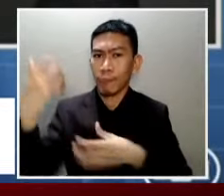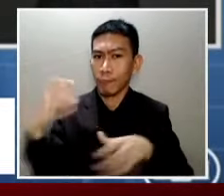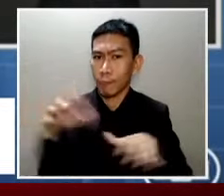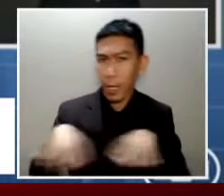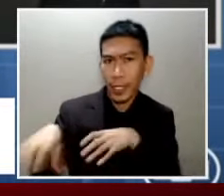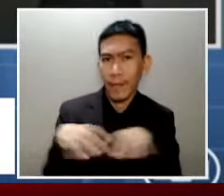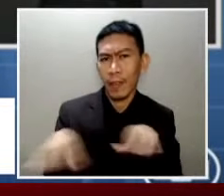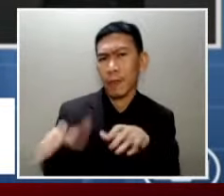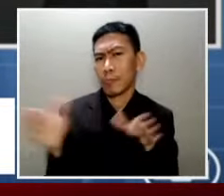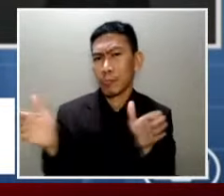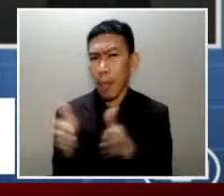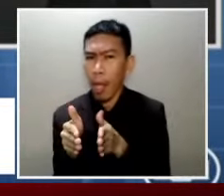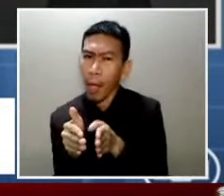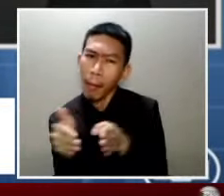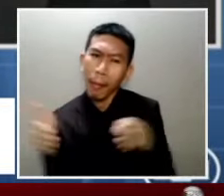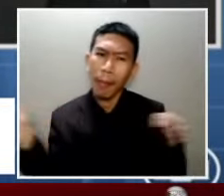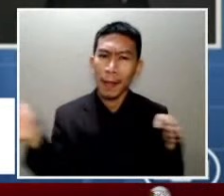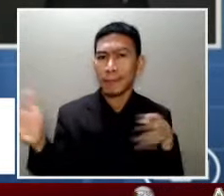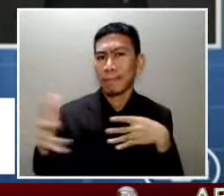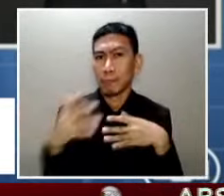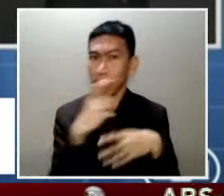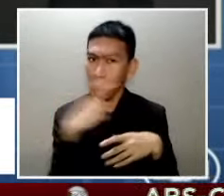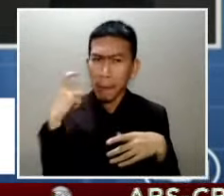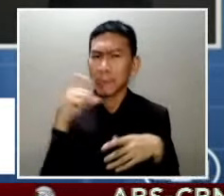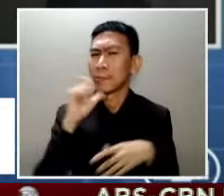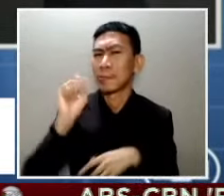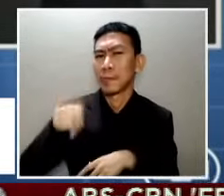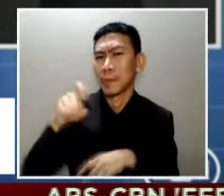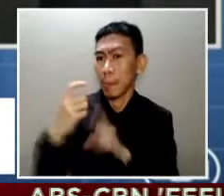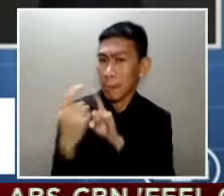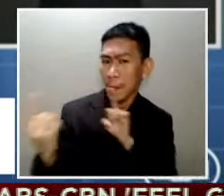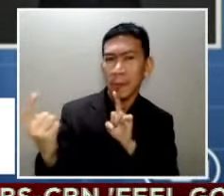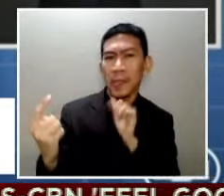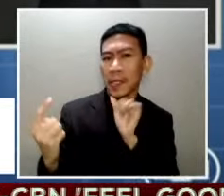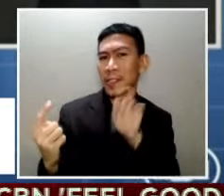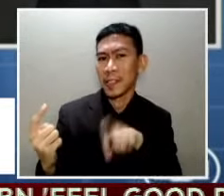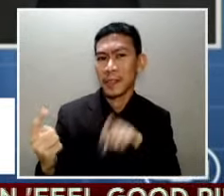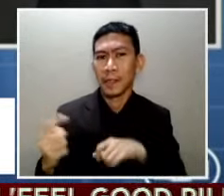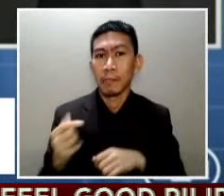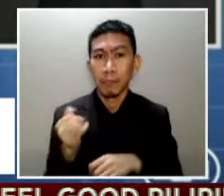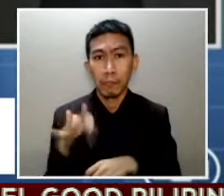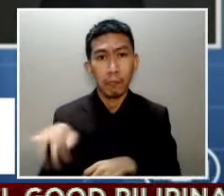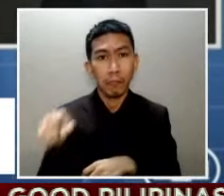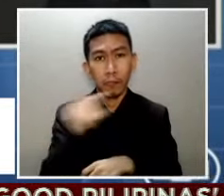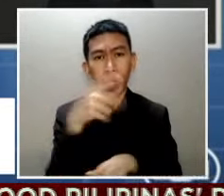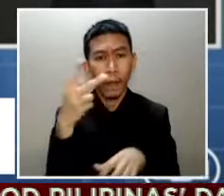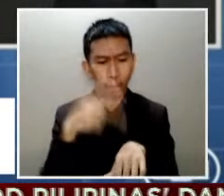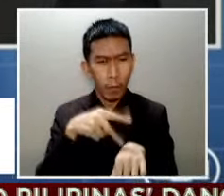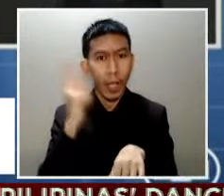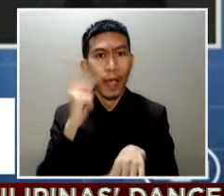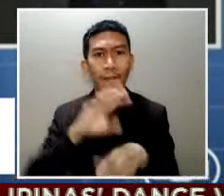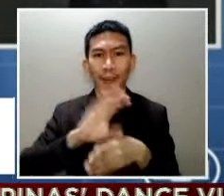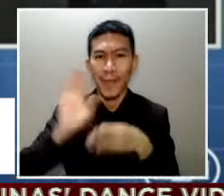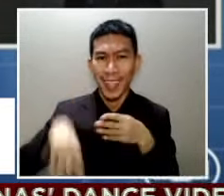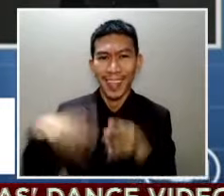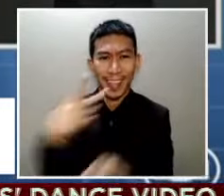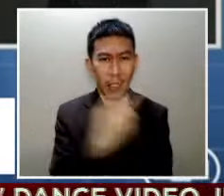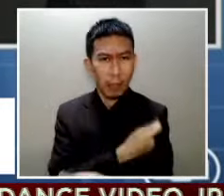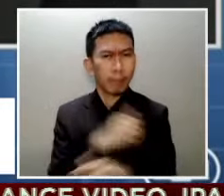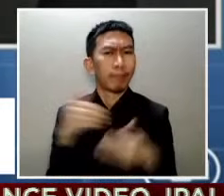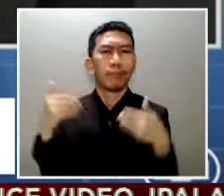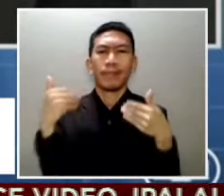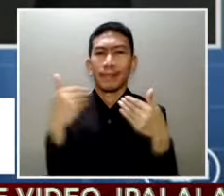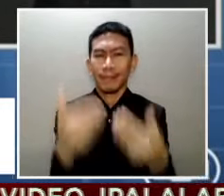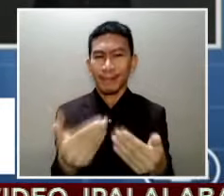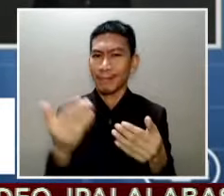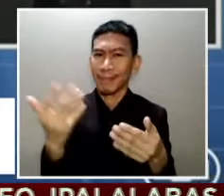small, without wearing a mask or physical distancing. If you are fully vaccinated, you can start doing the things that